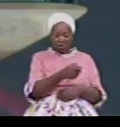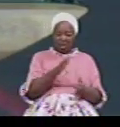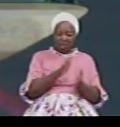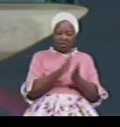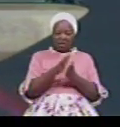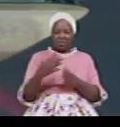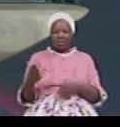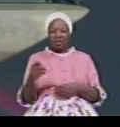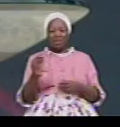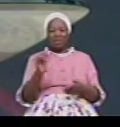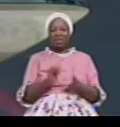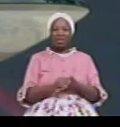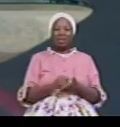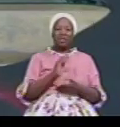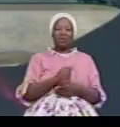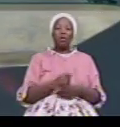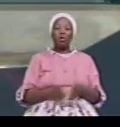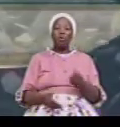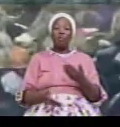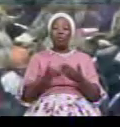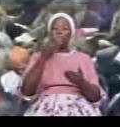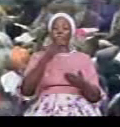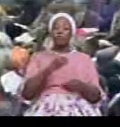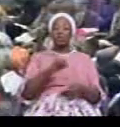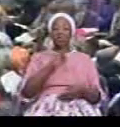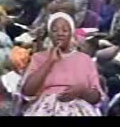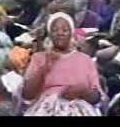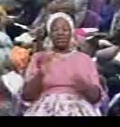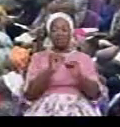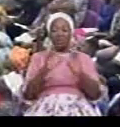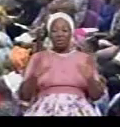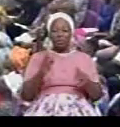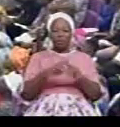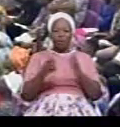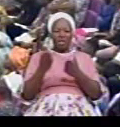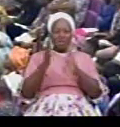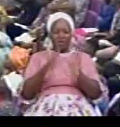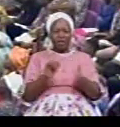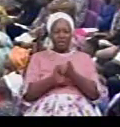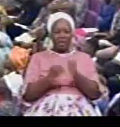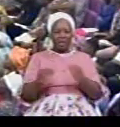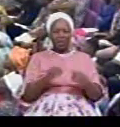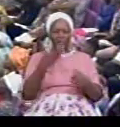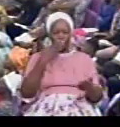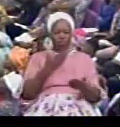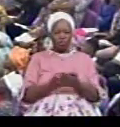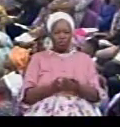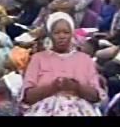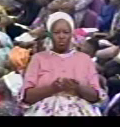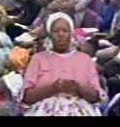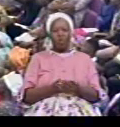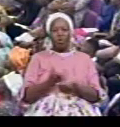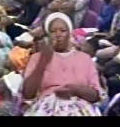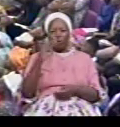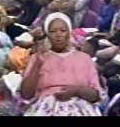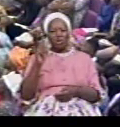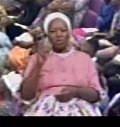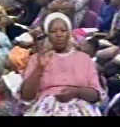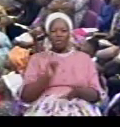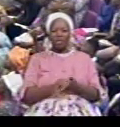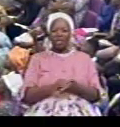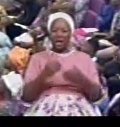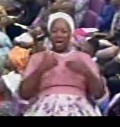almost amounted to nothing. And the servant that did good, he was the one that had a